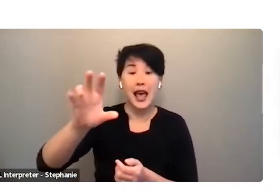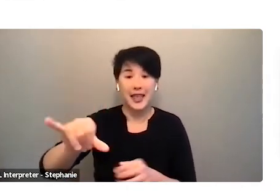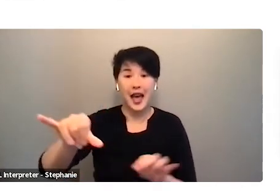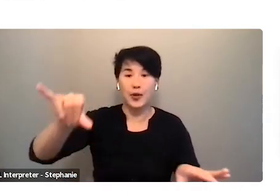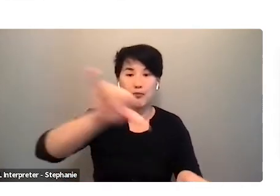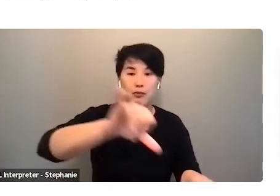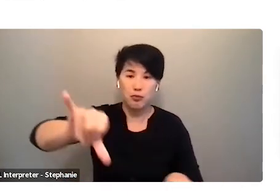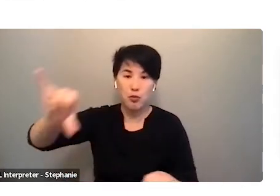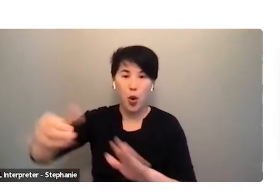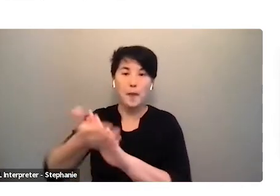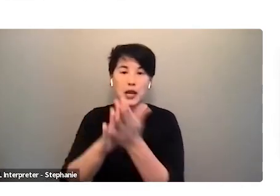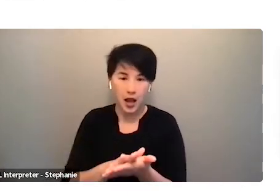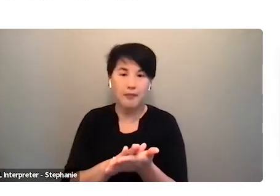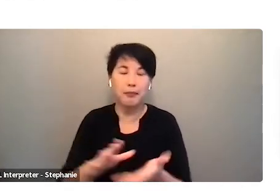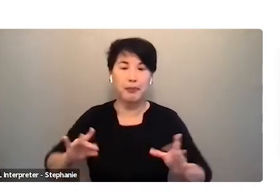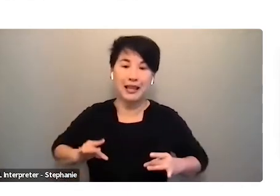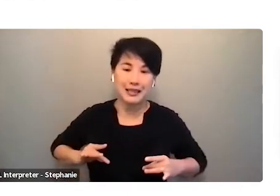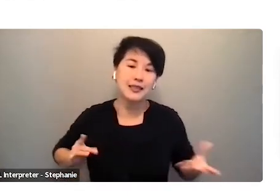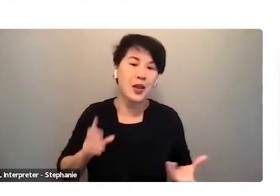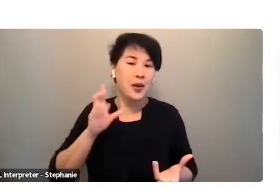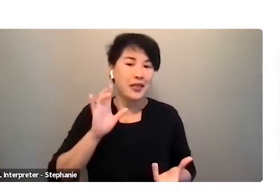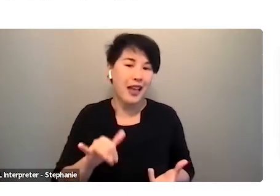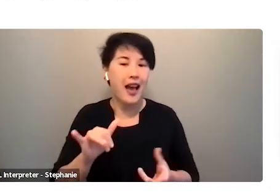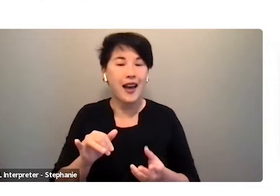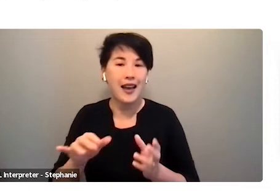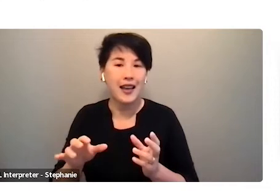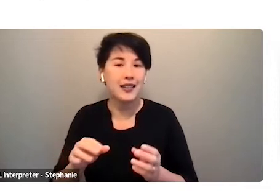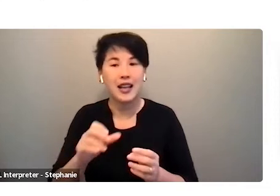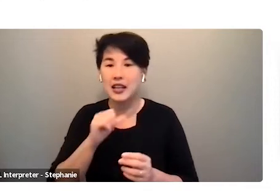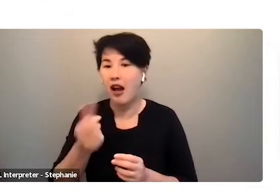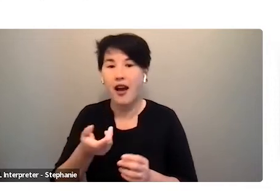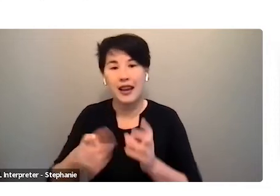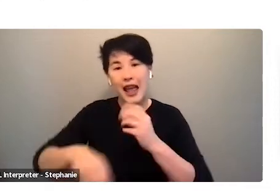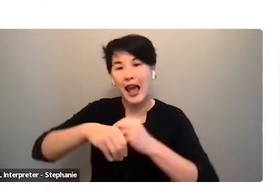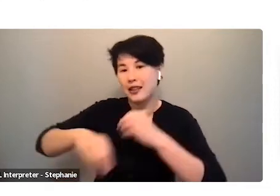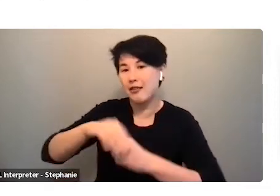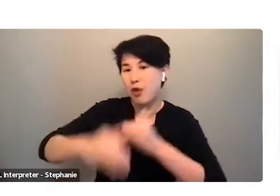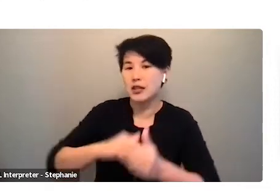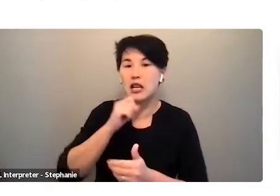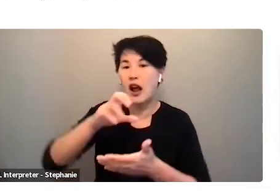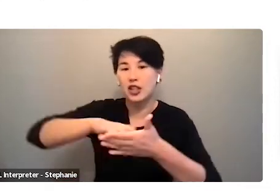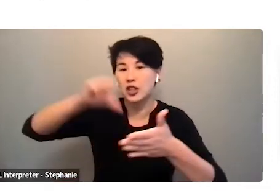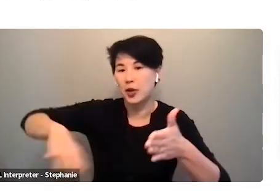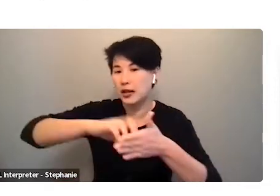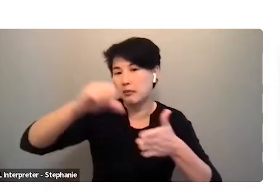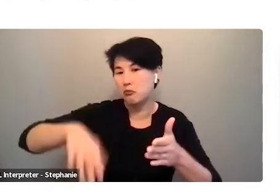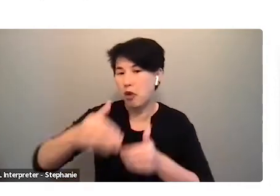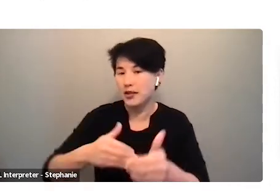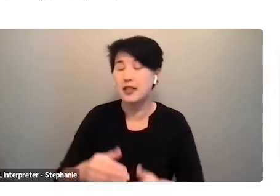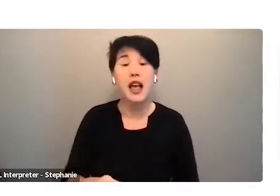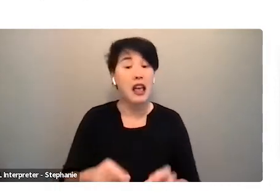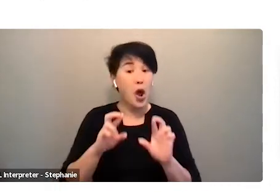the pasties. So it's also an additive process. It's not a subtractive manufacturing process. And then hopefully wasty pasties